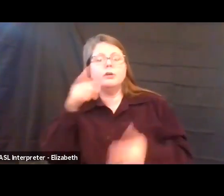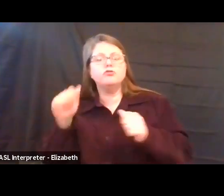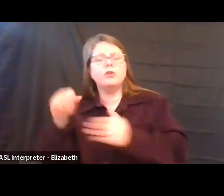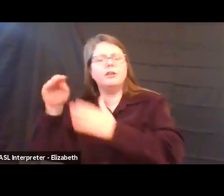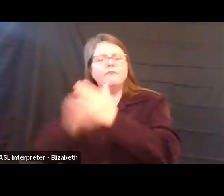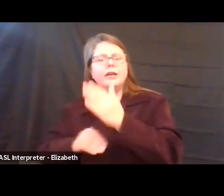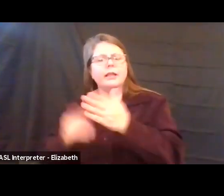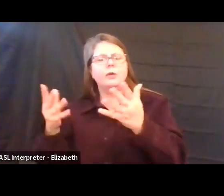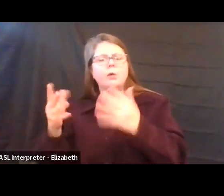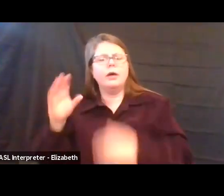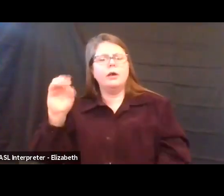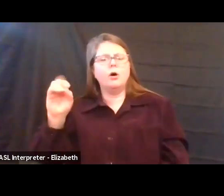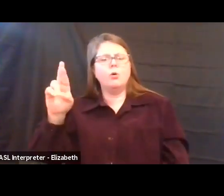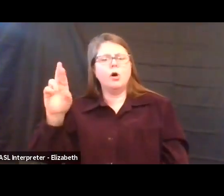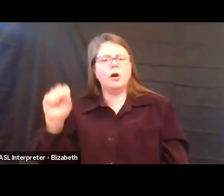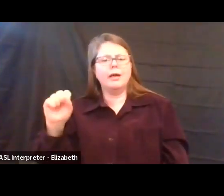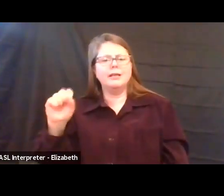ORS